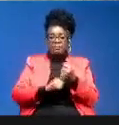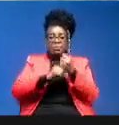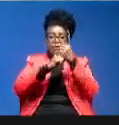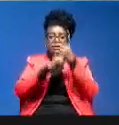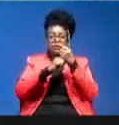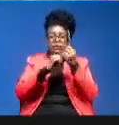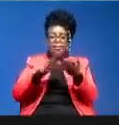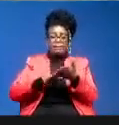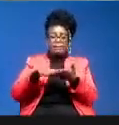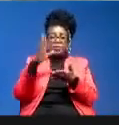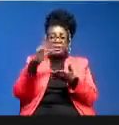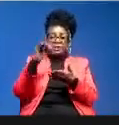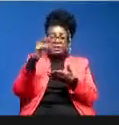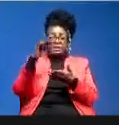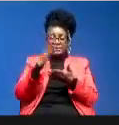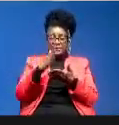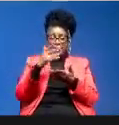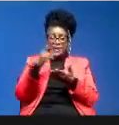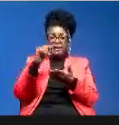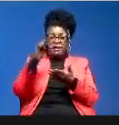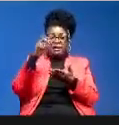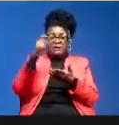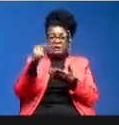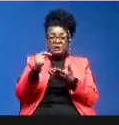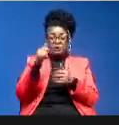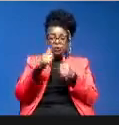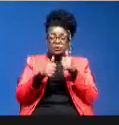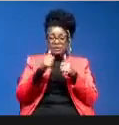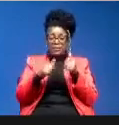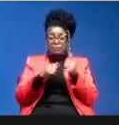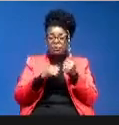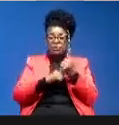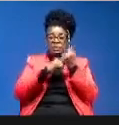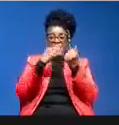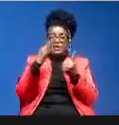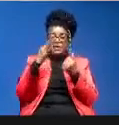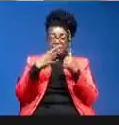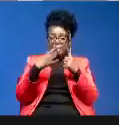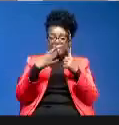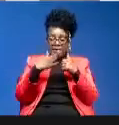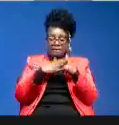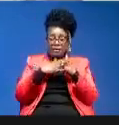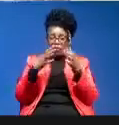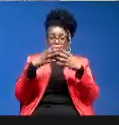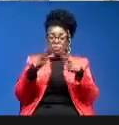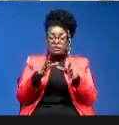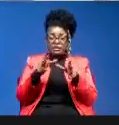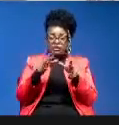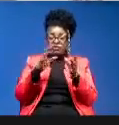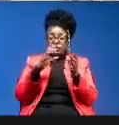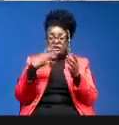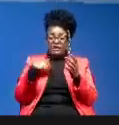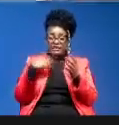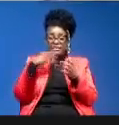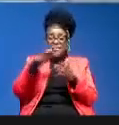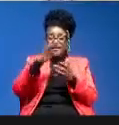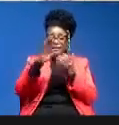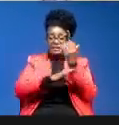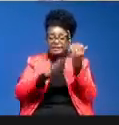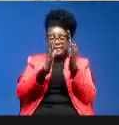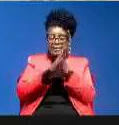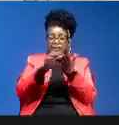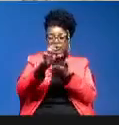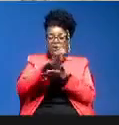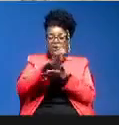Northern Rangelands Trust, NRT, which supports 39 community conservancies in the country and local